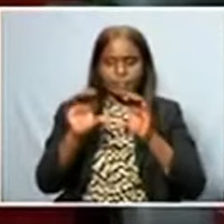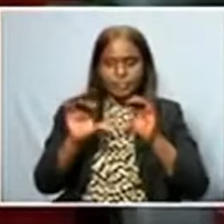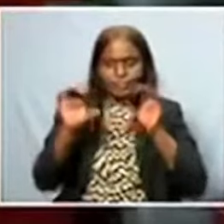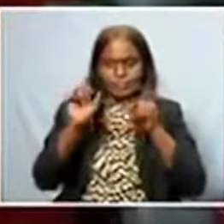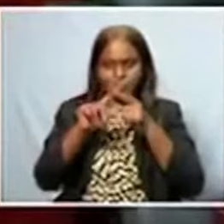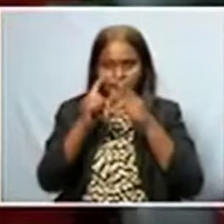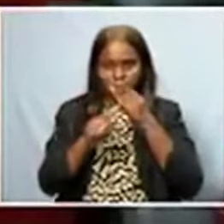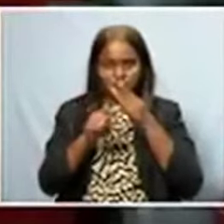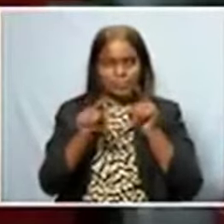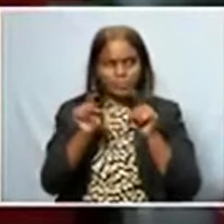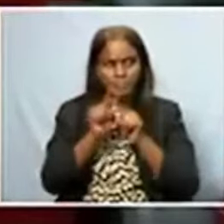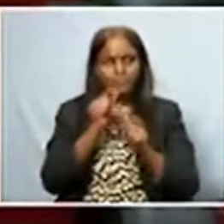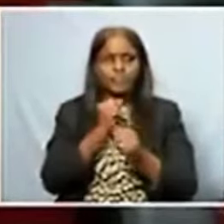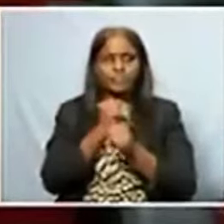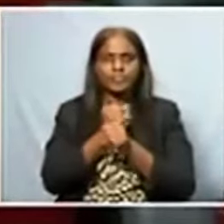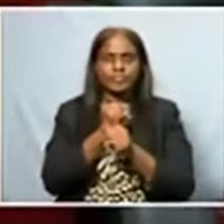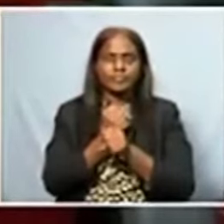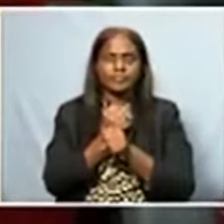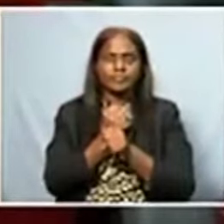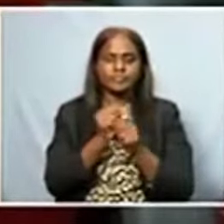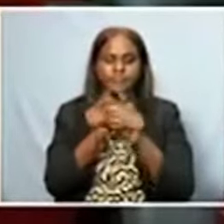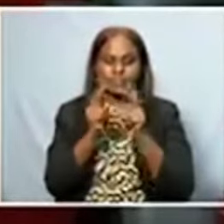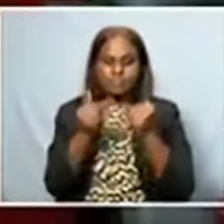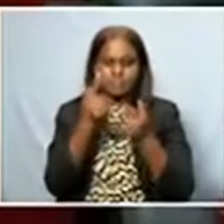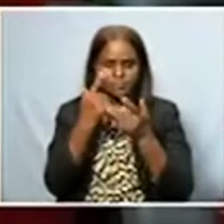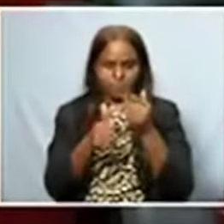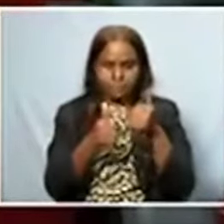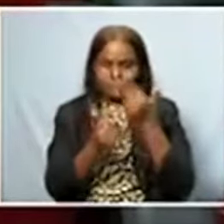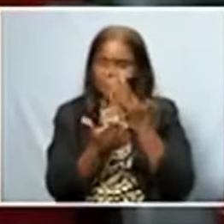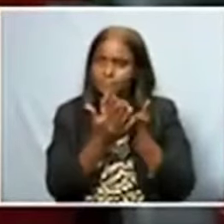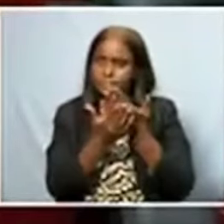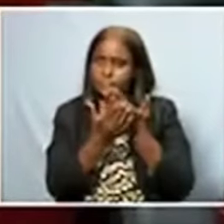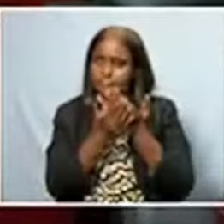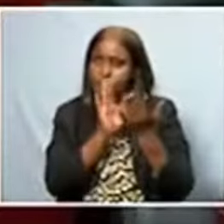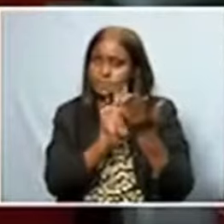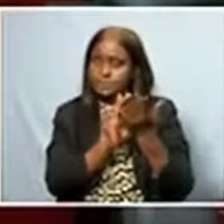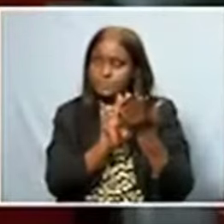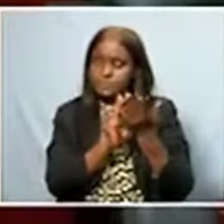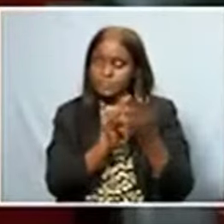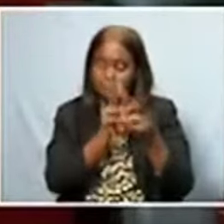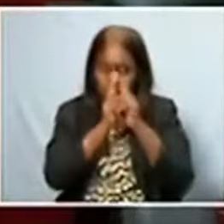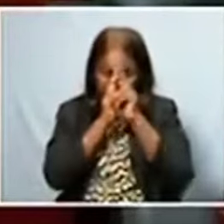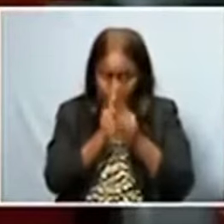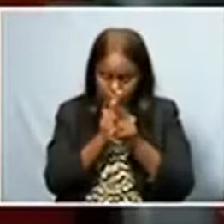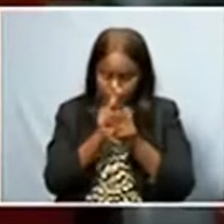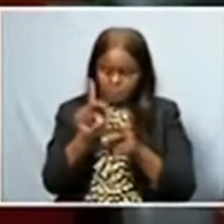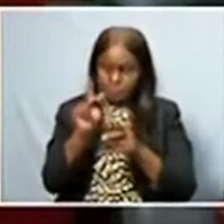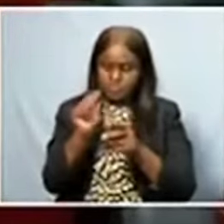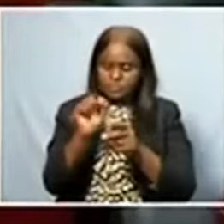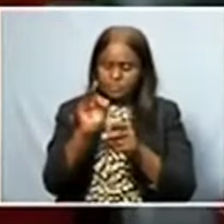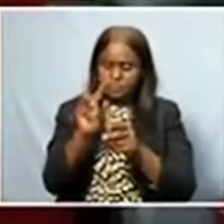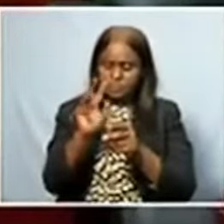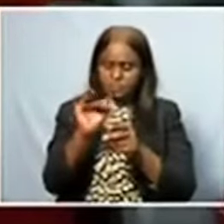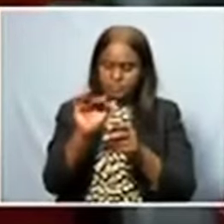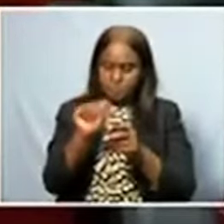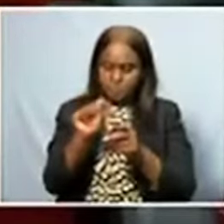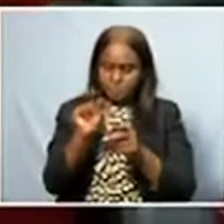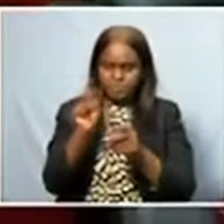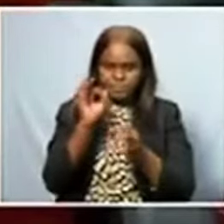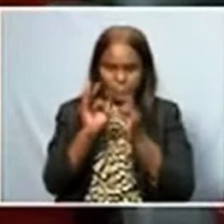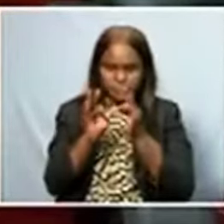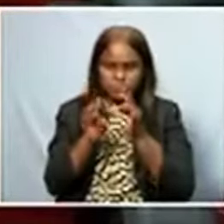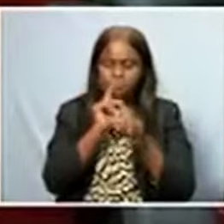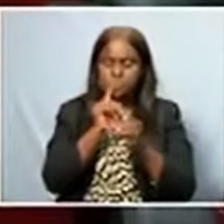to operations. So what you are proposing, Honorable Kafaya, if it